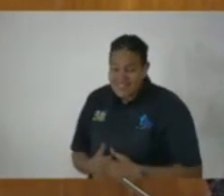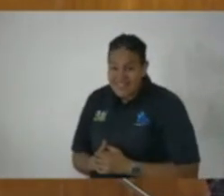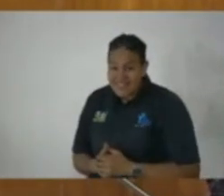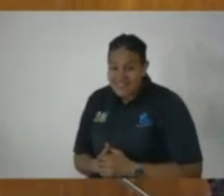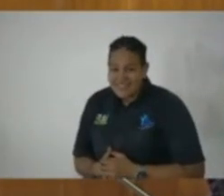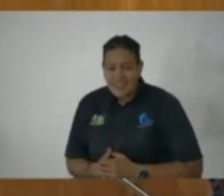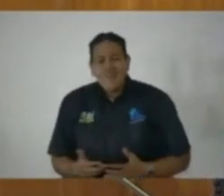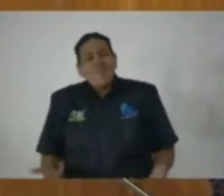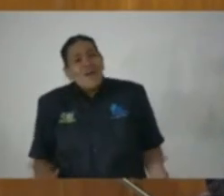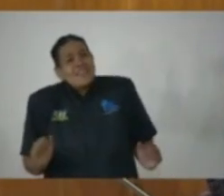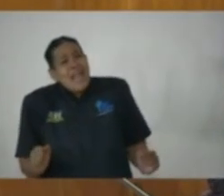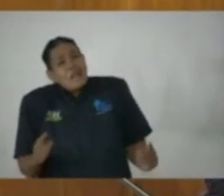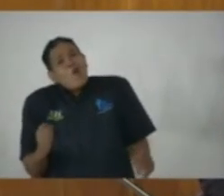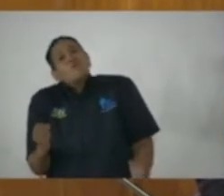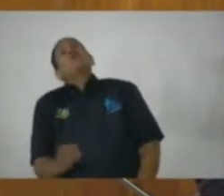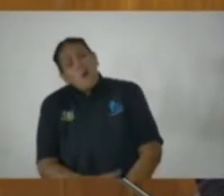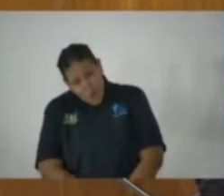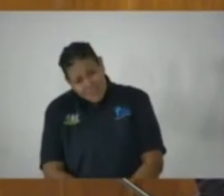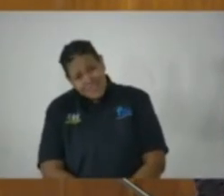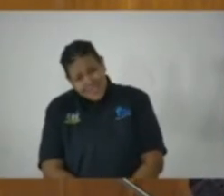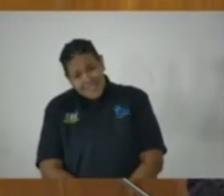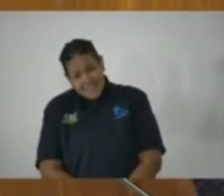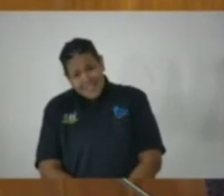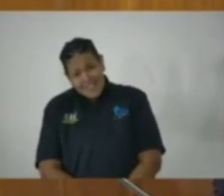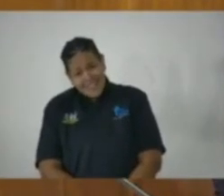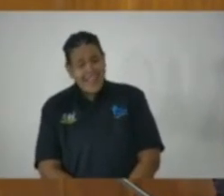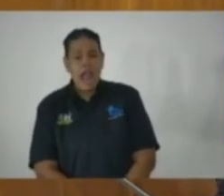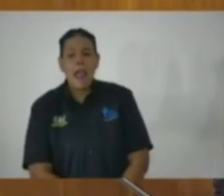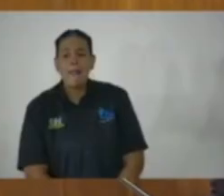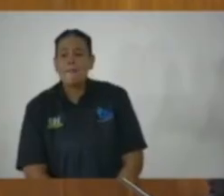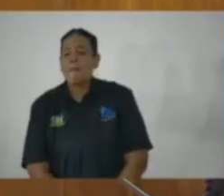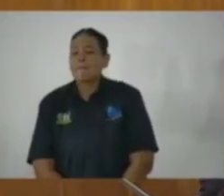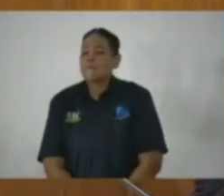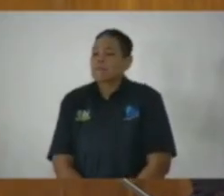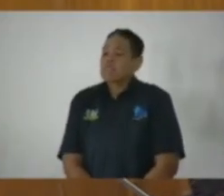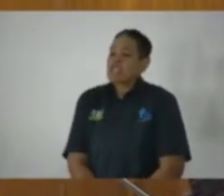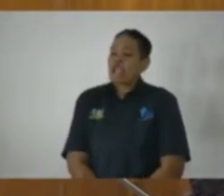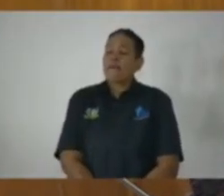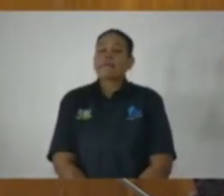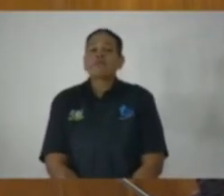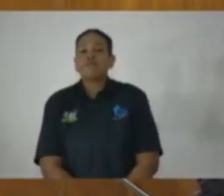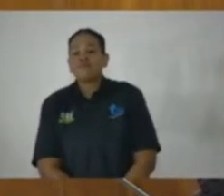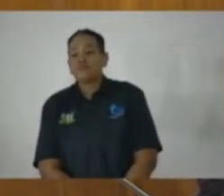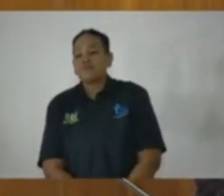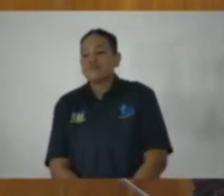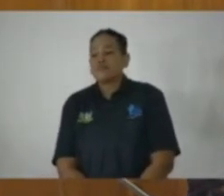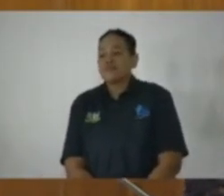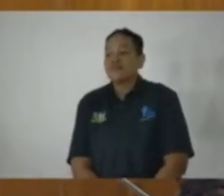What can go so?